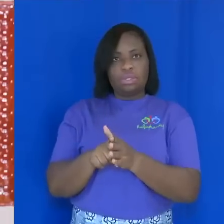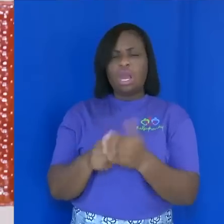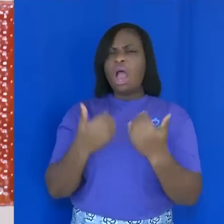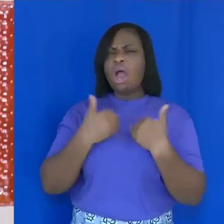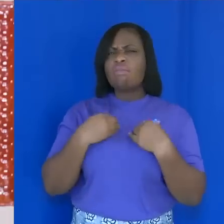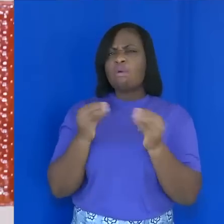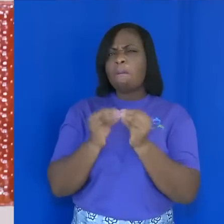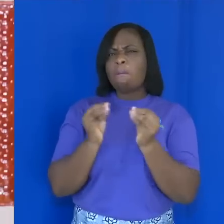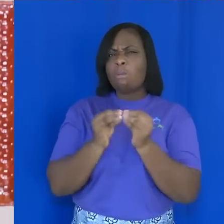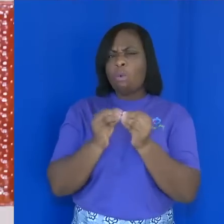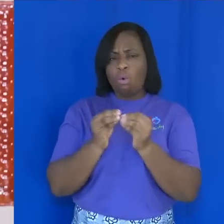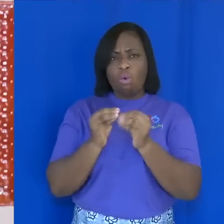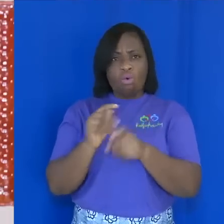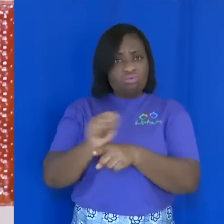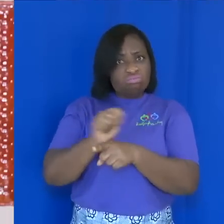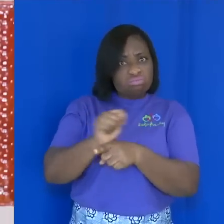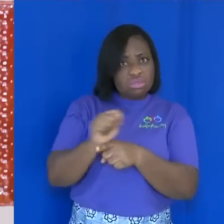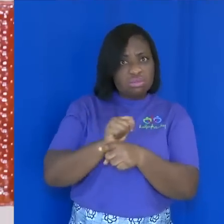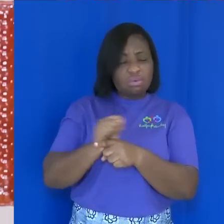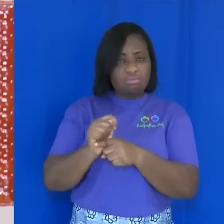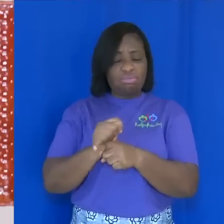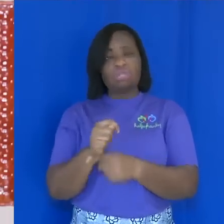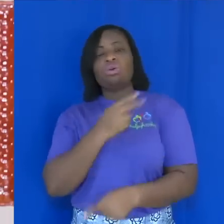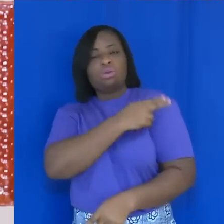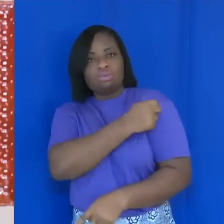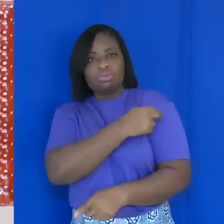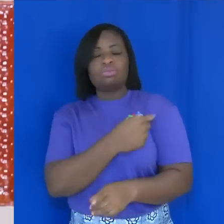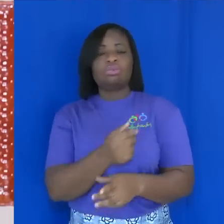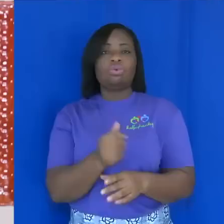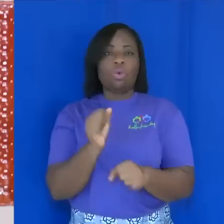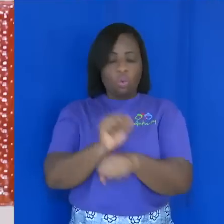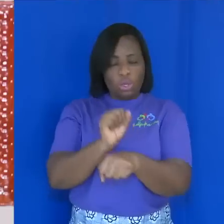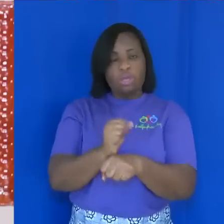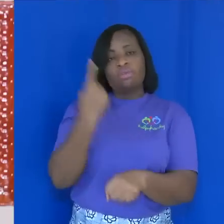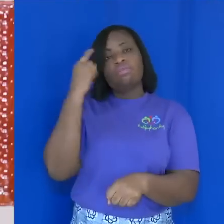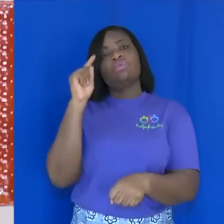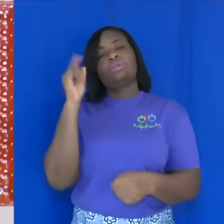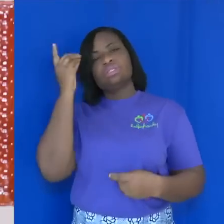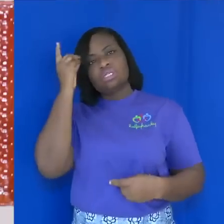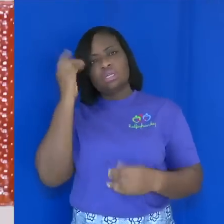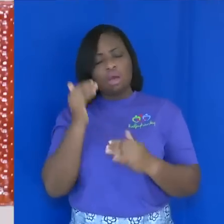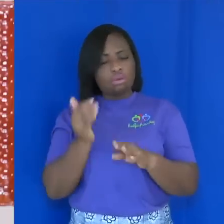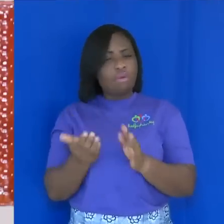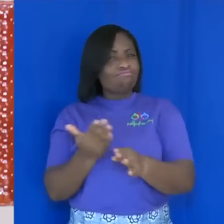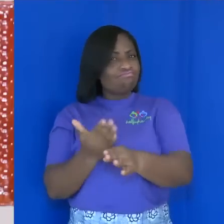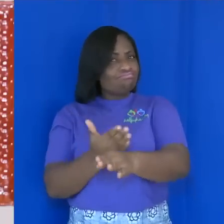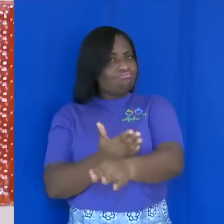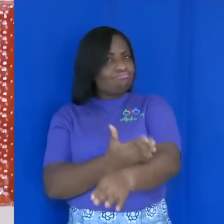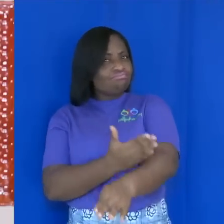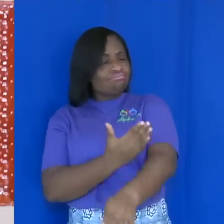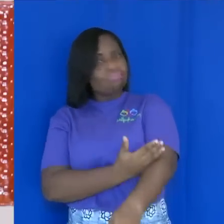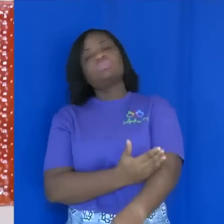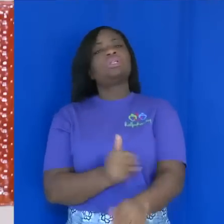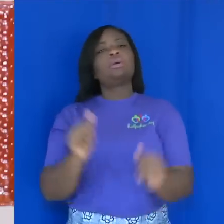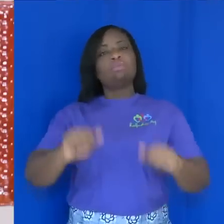more dedicated treatment facilities for dealing with the disease and have also improved considerably the availability